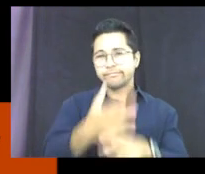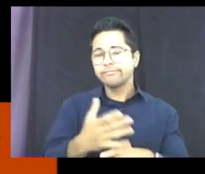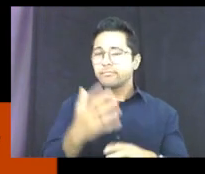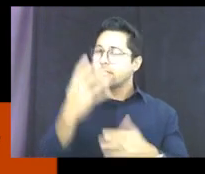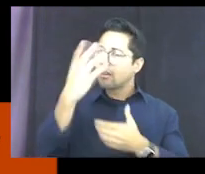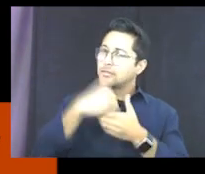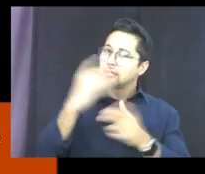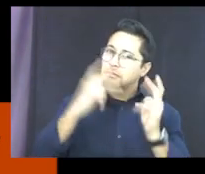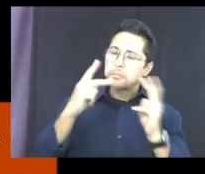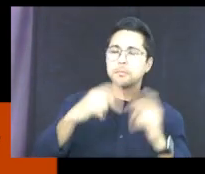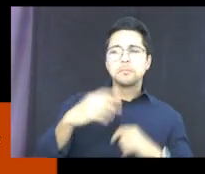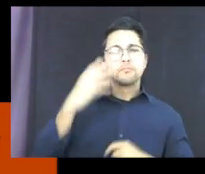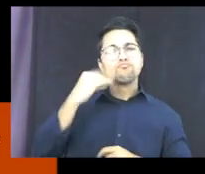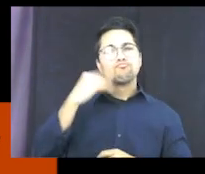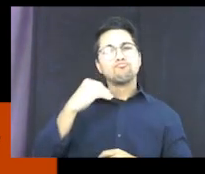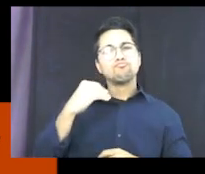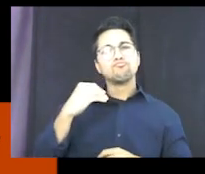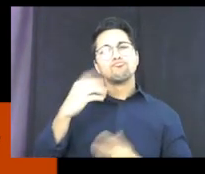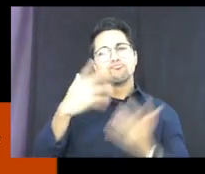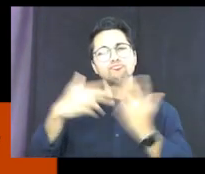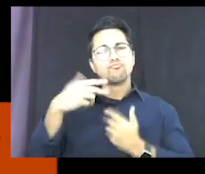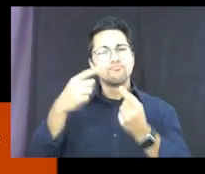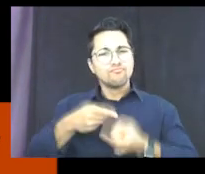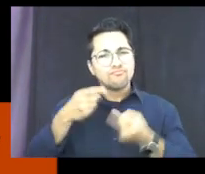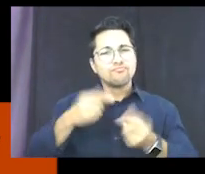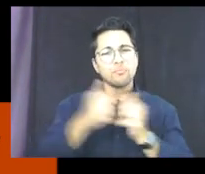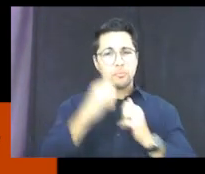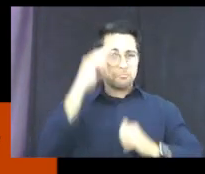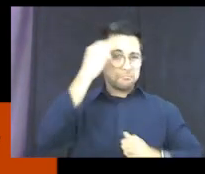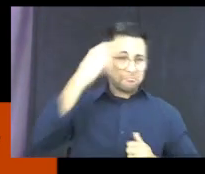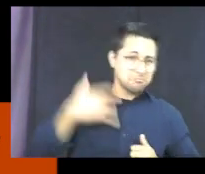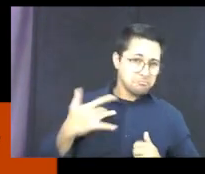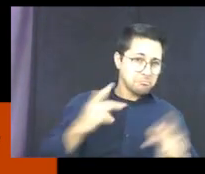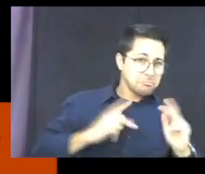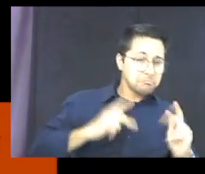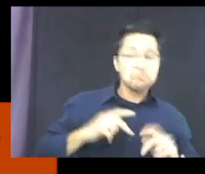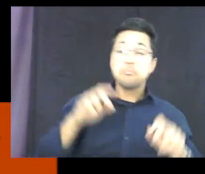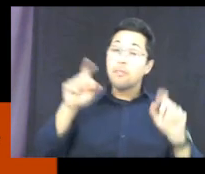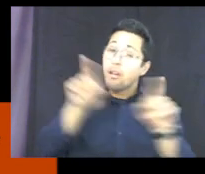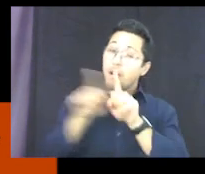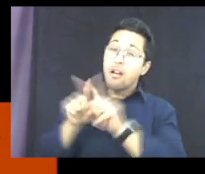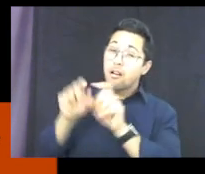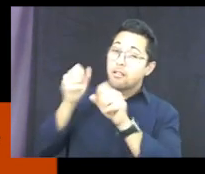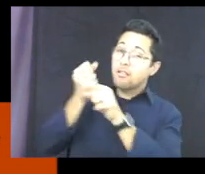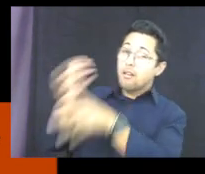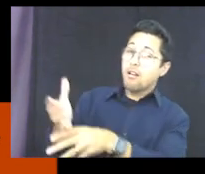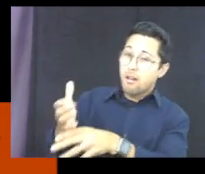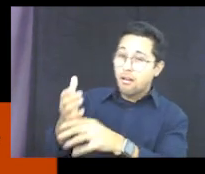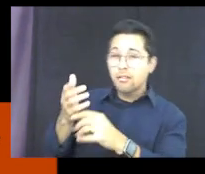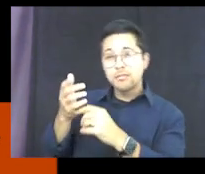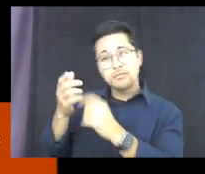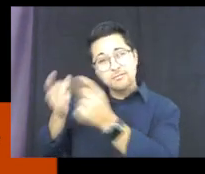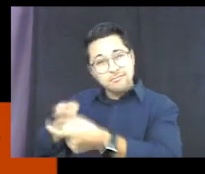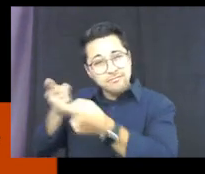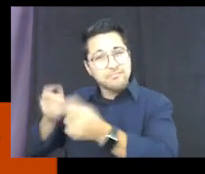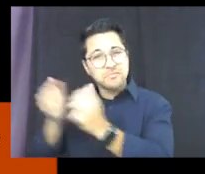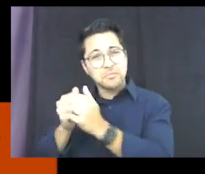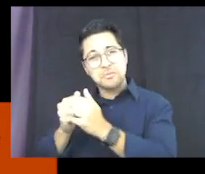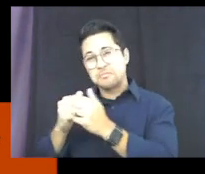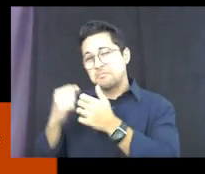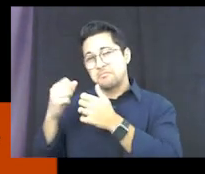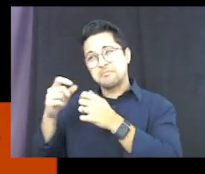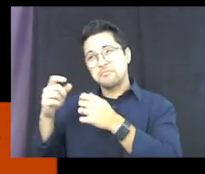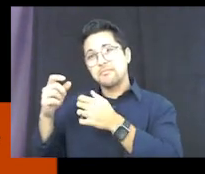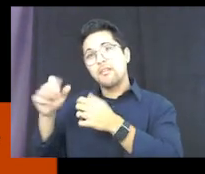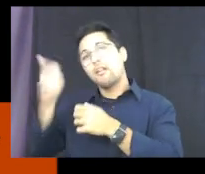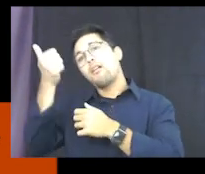to experience social struggles with neurotypical people can also cause autistic people to experience